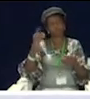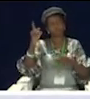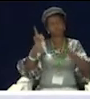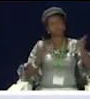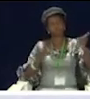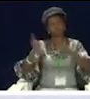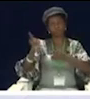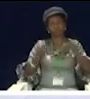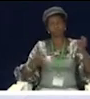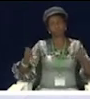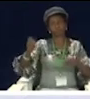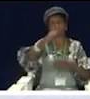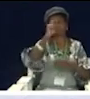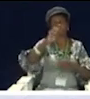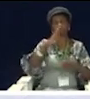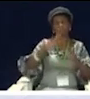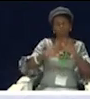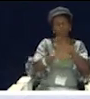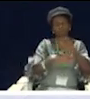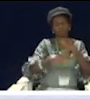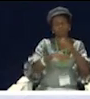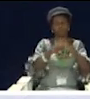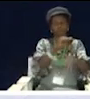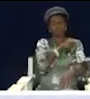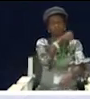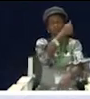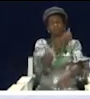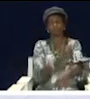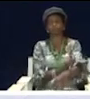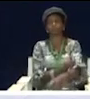then you must be under authority.